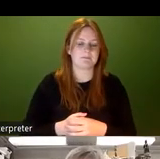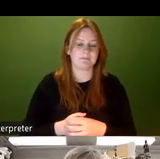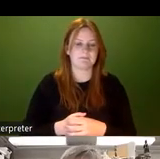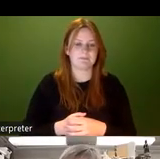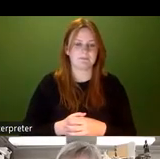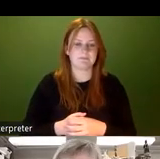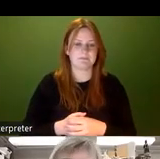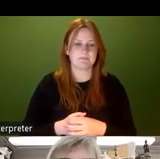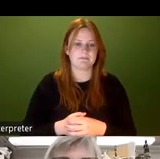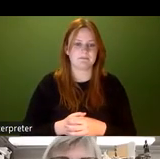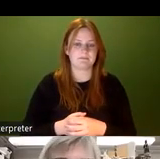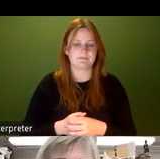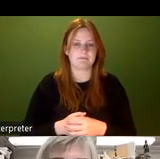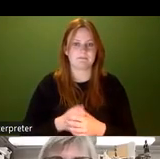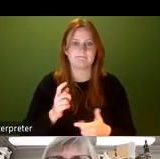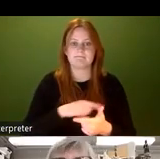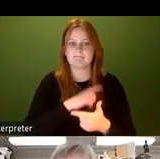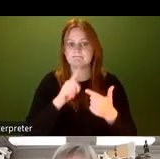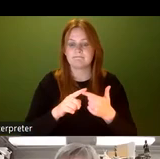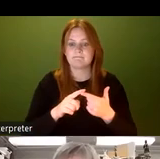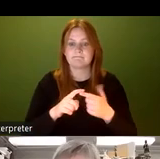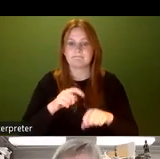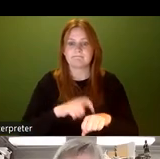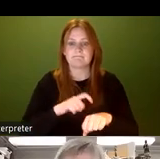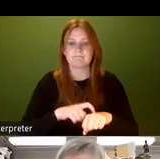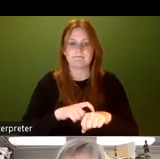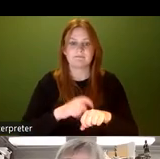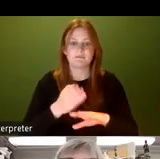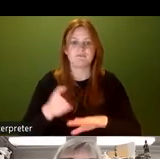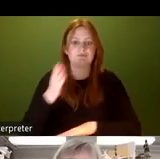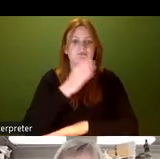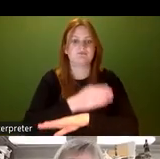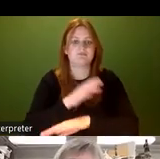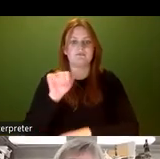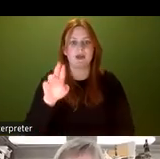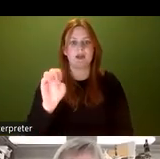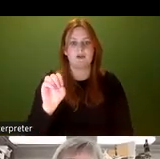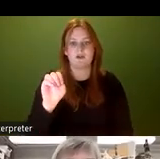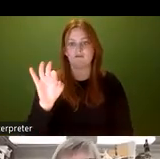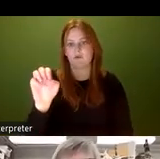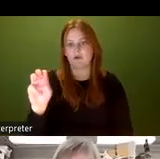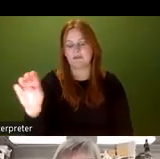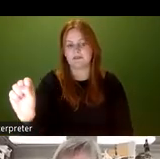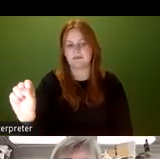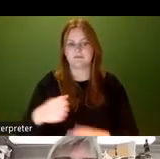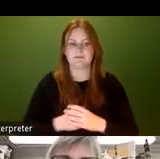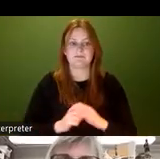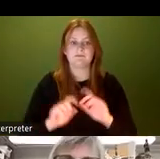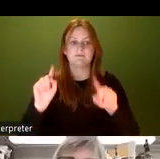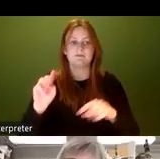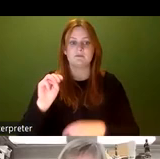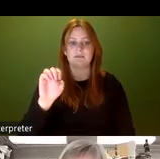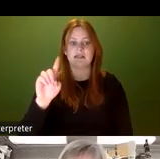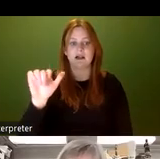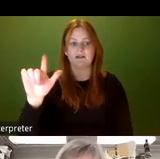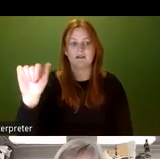And then it was time to upscale those pyre forms. So I went to Madalta,